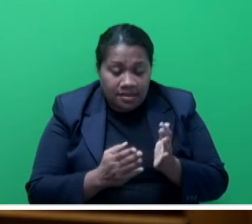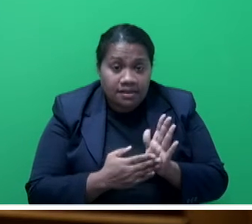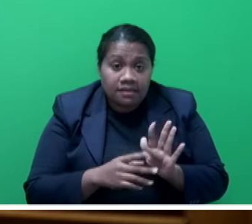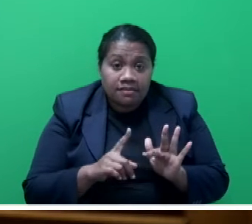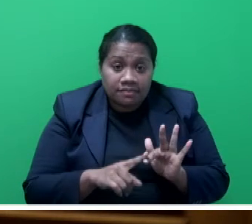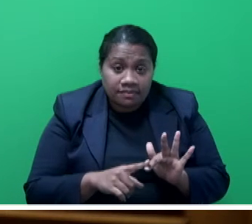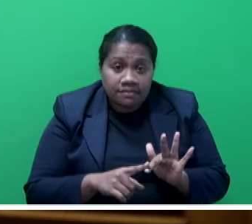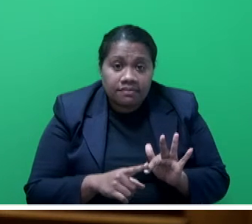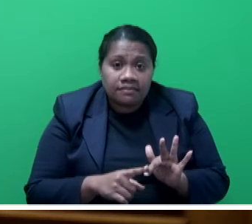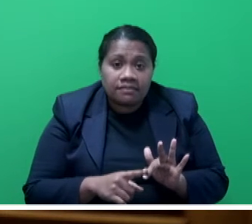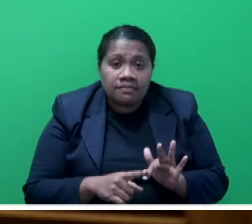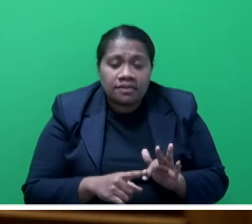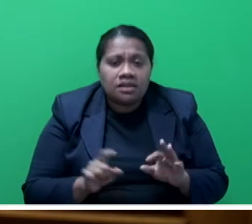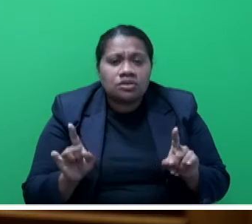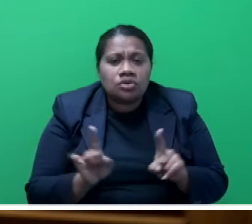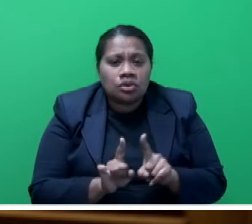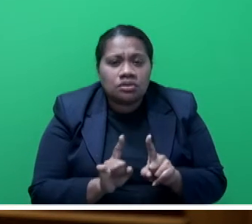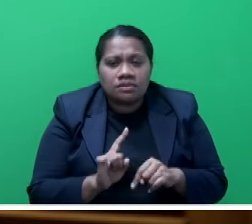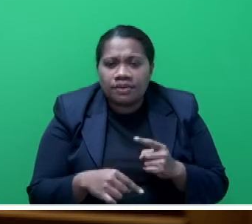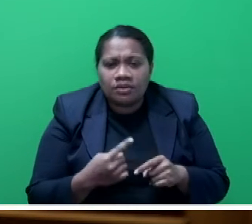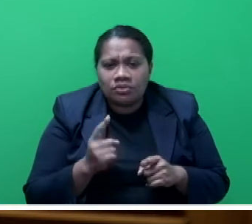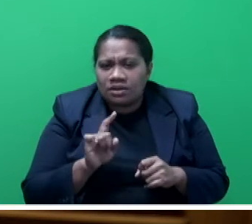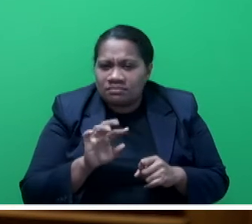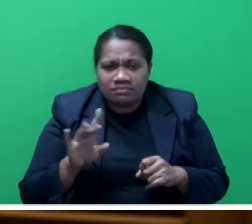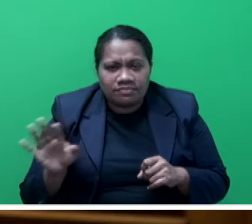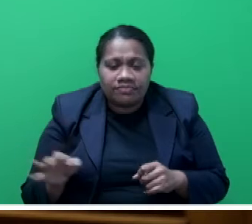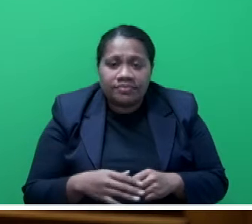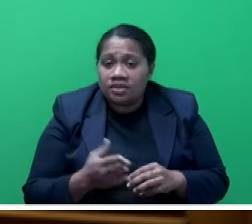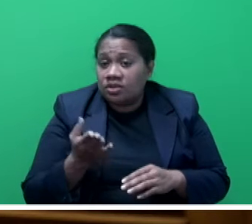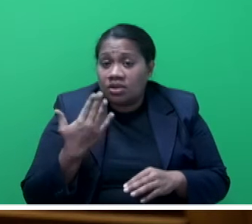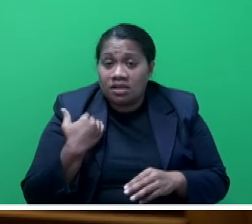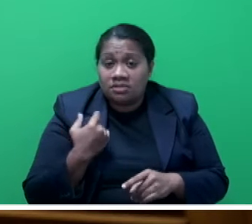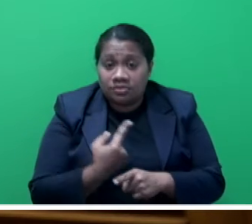amount to close to about 1.4 million. Just last week, sir,